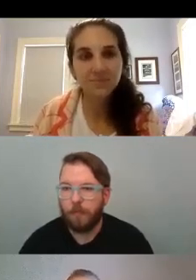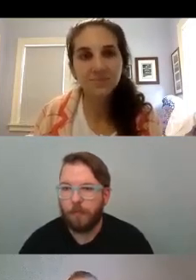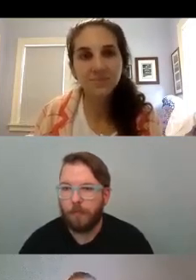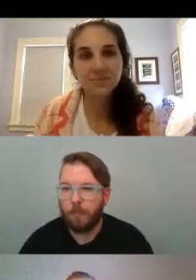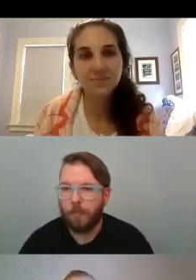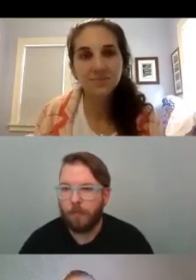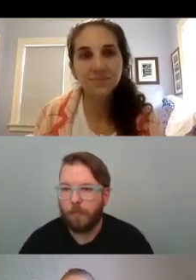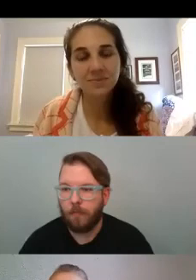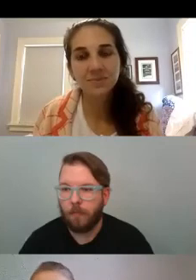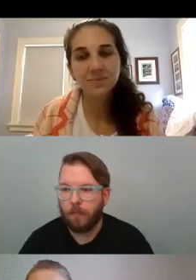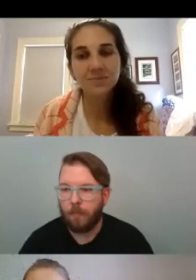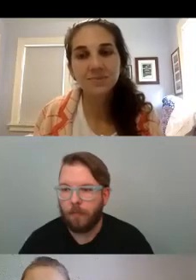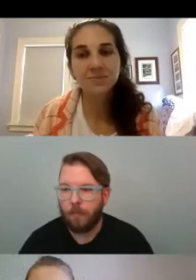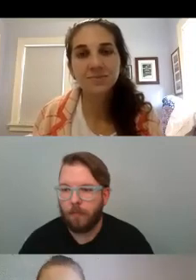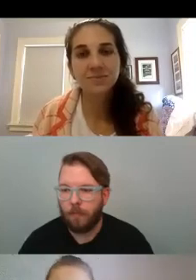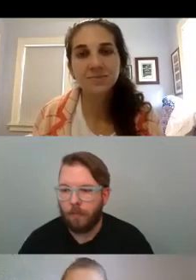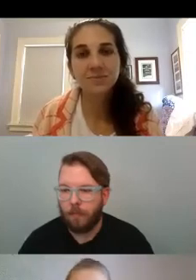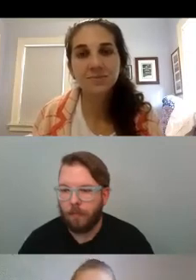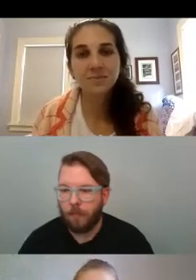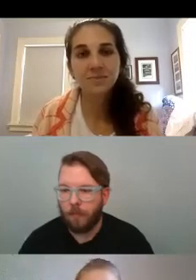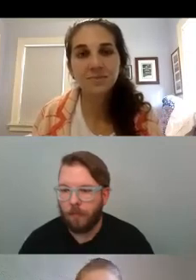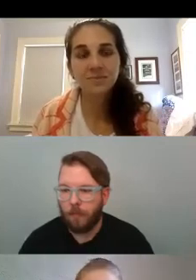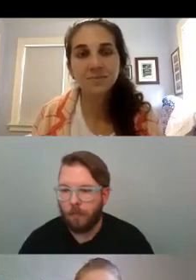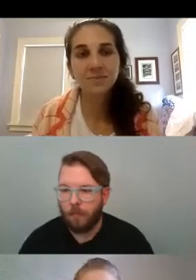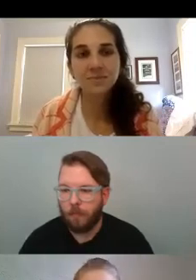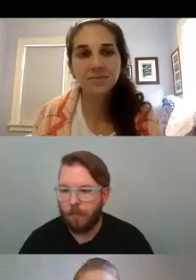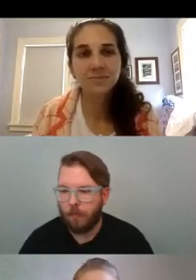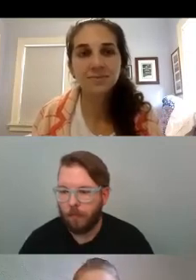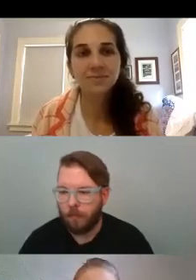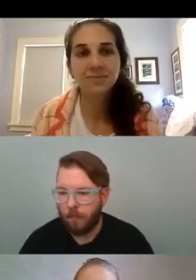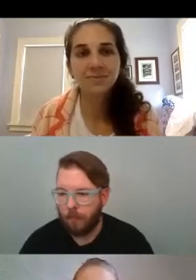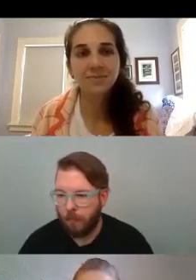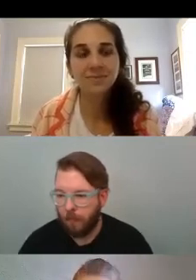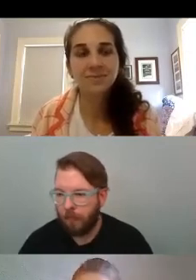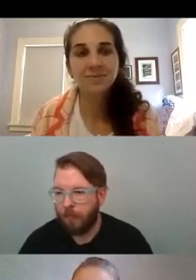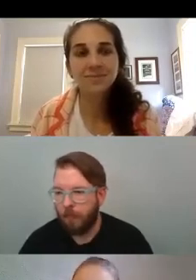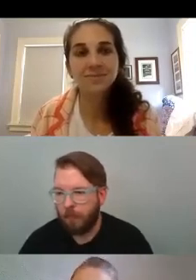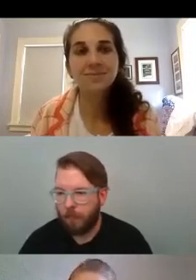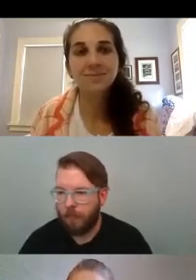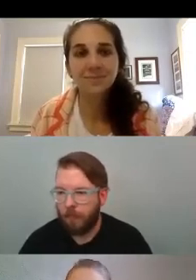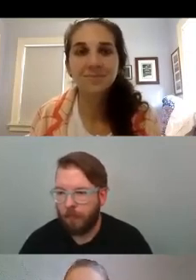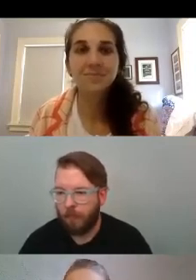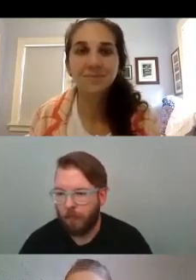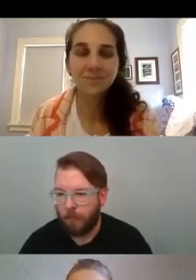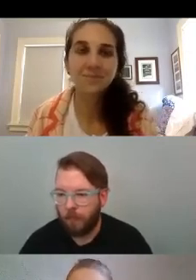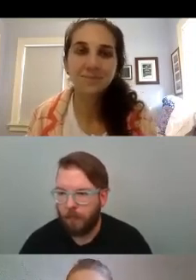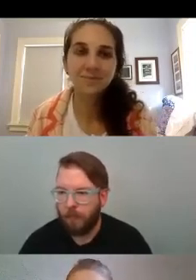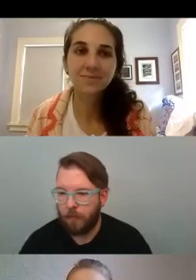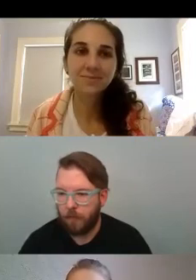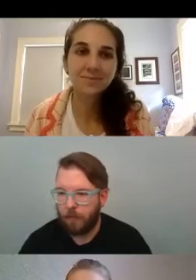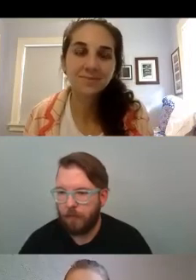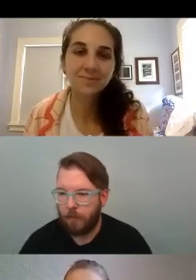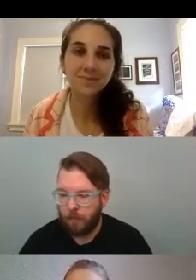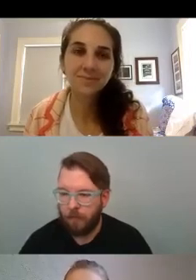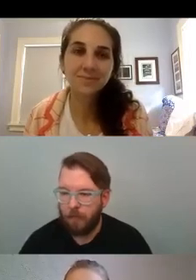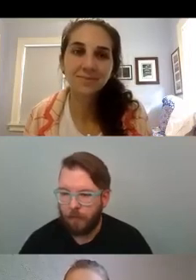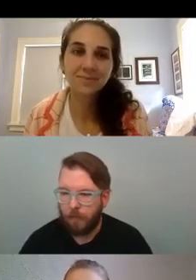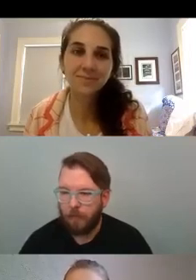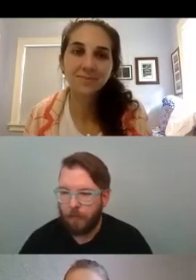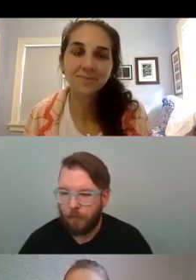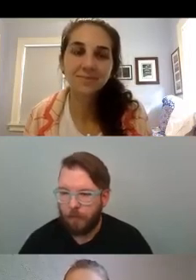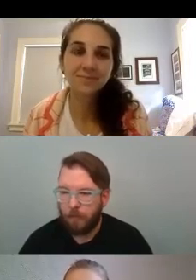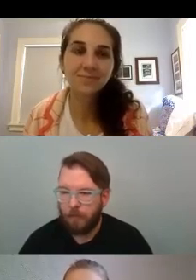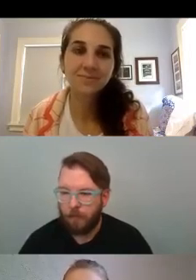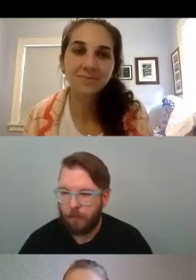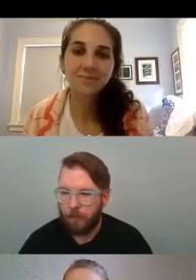public at 5, and we need to be walking out the door, clocked out by 5:30 p.m. So it doesn't create